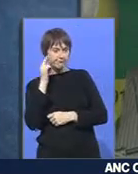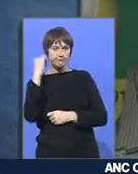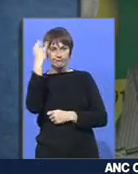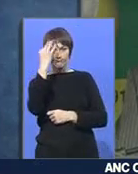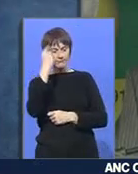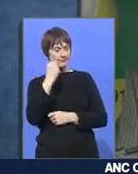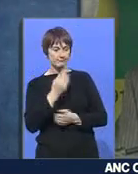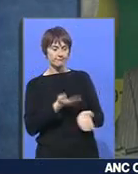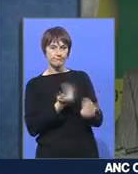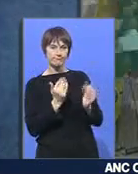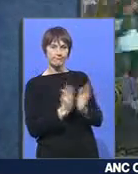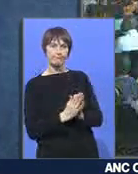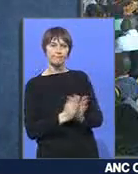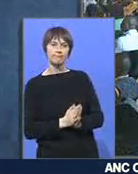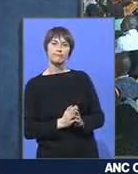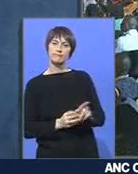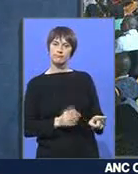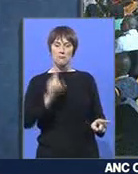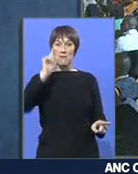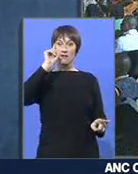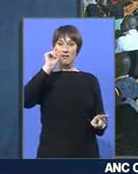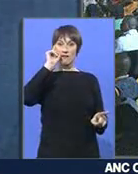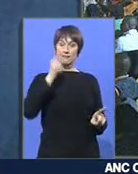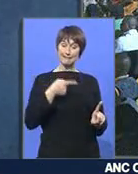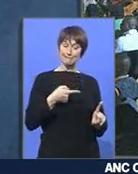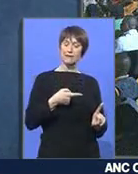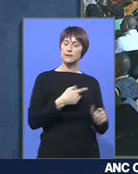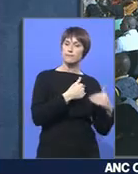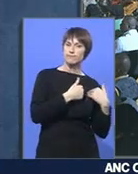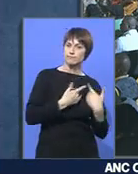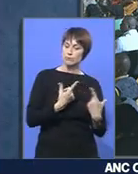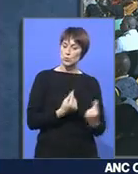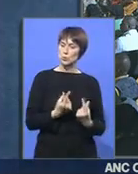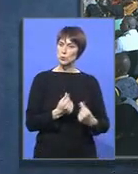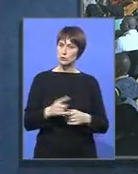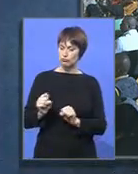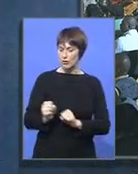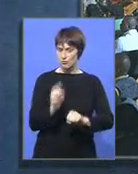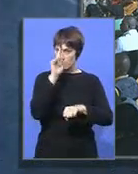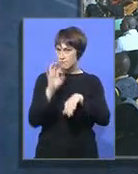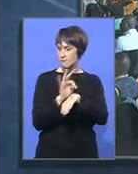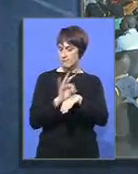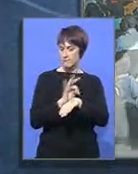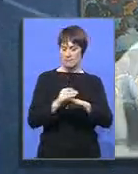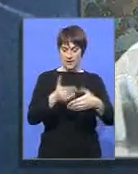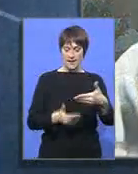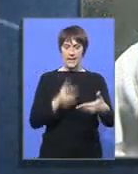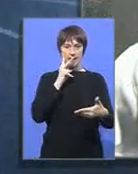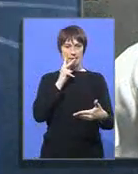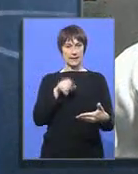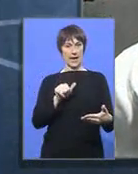a strategy document on how the ANC can operate